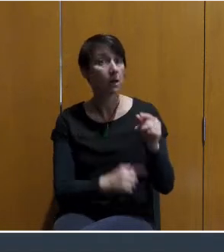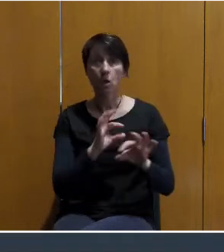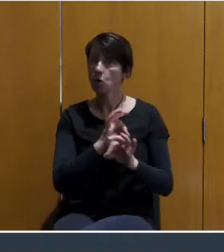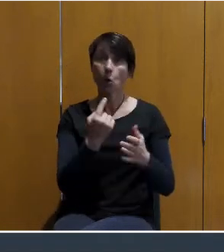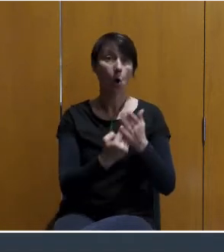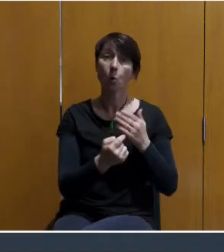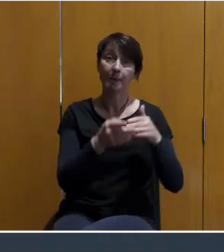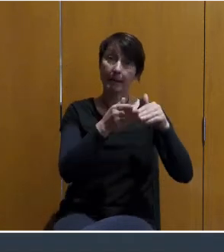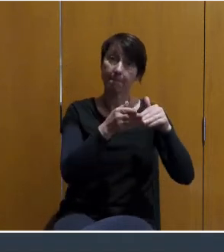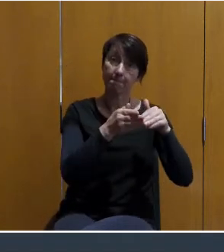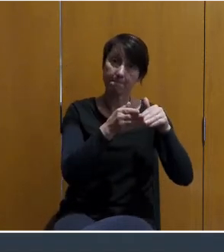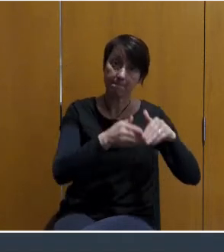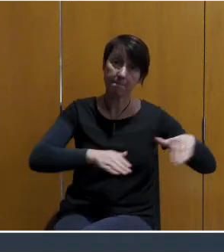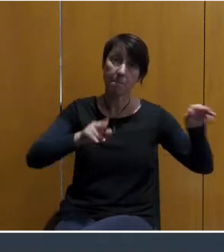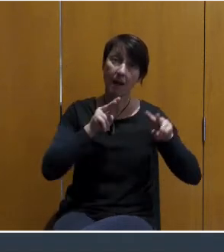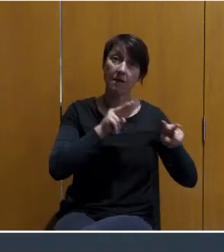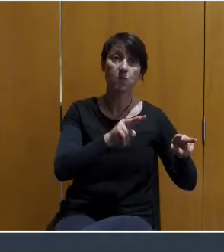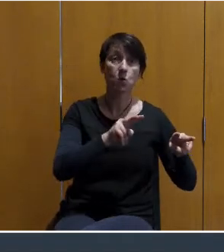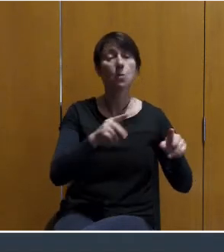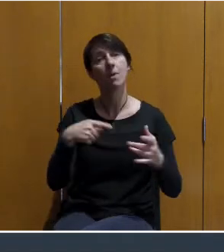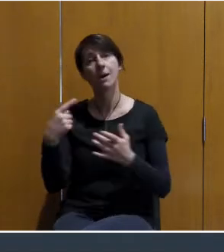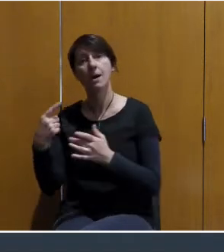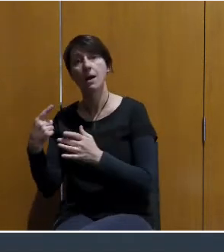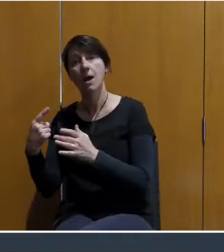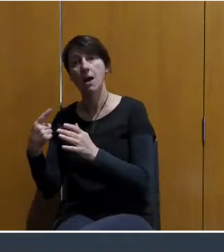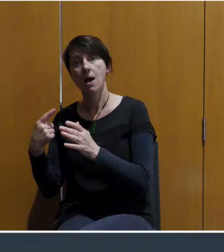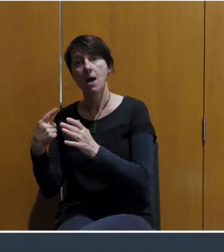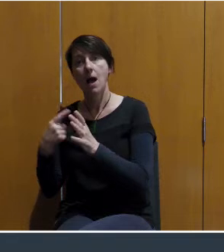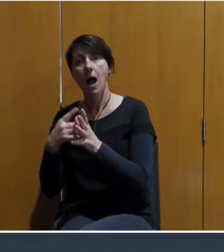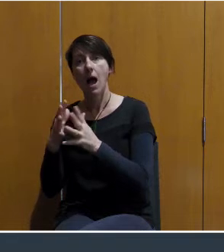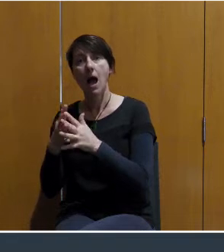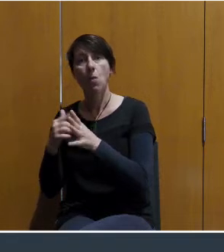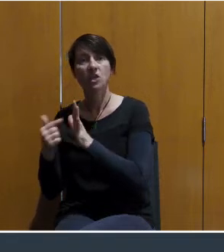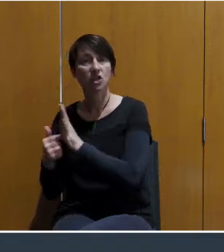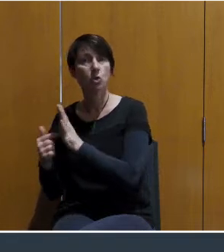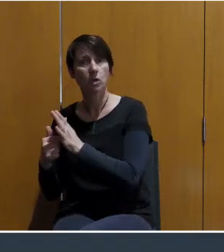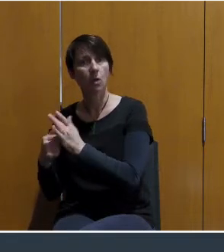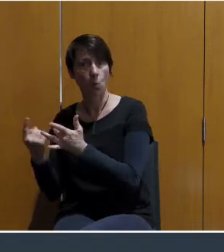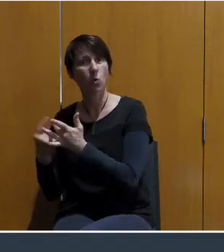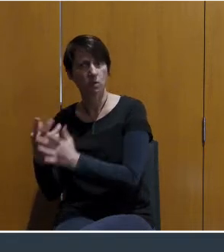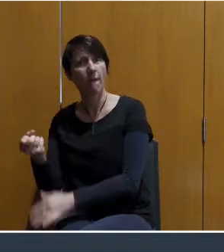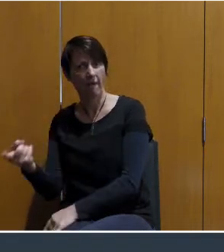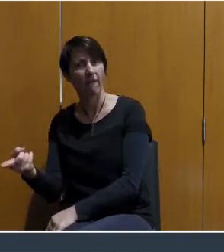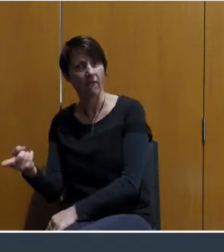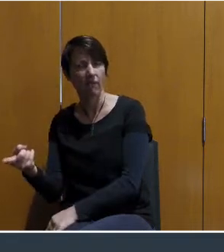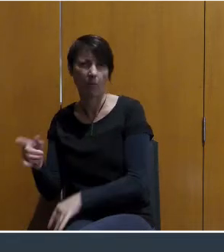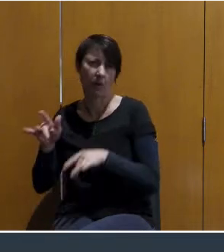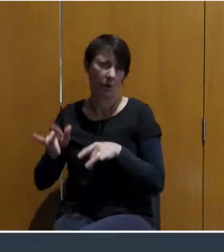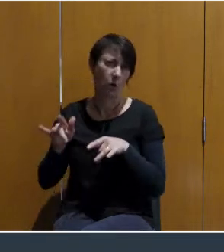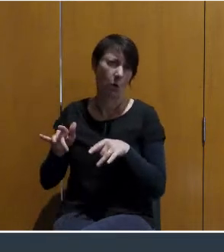as well, but nobody's actually gone there yet. But within the Napier